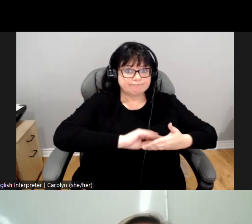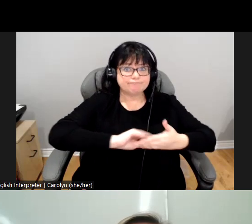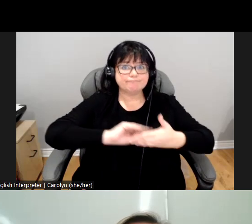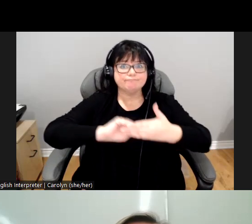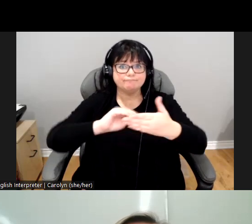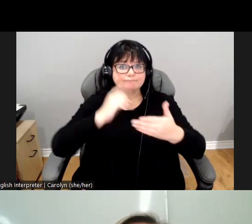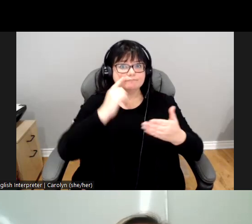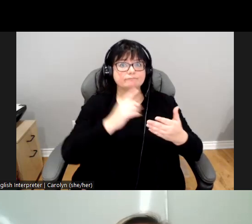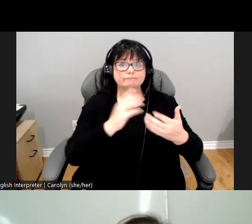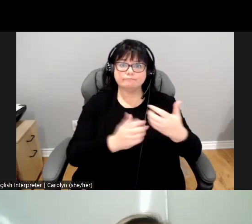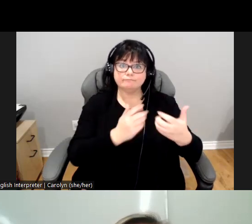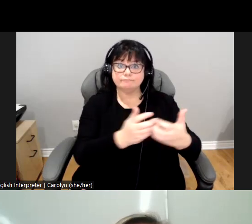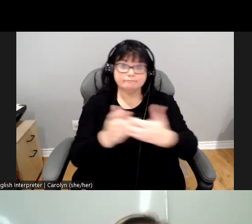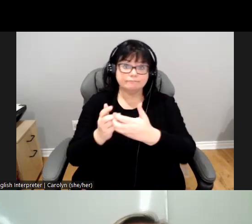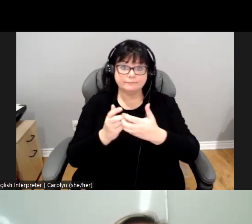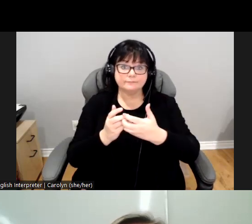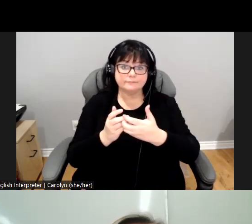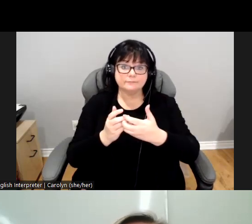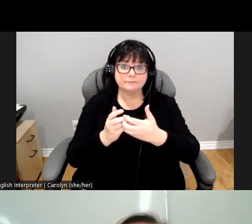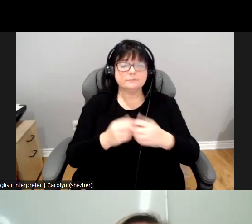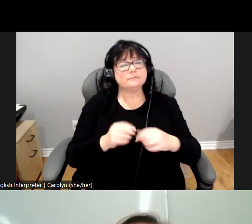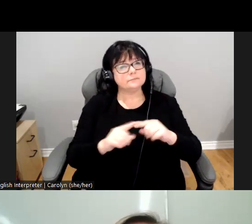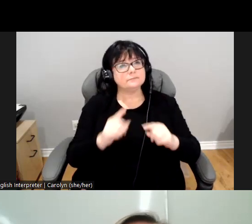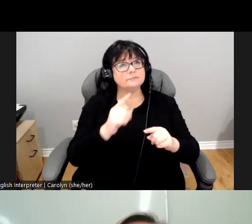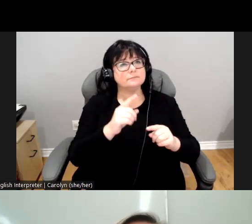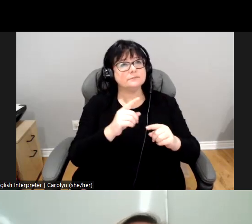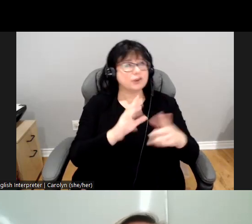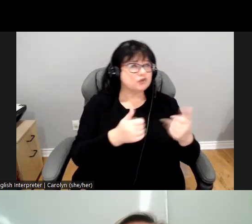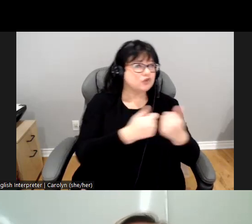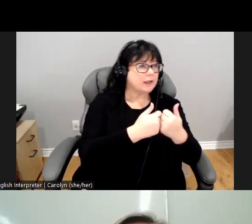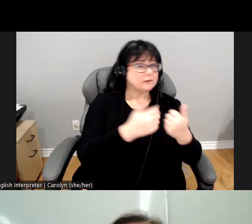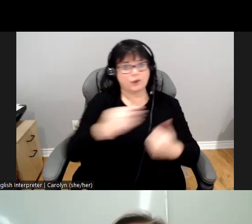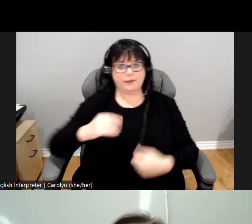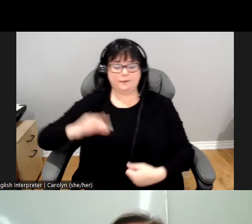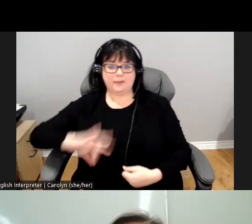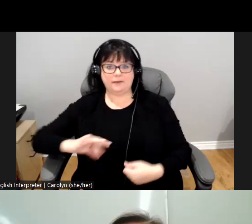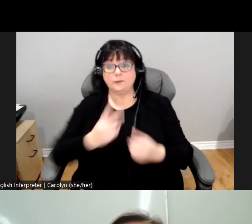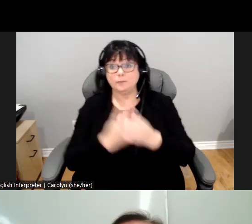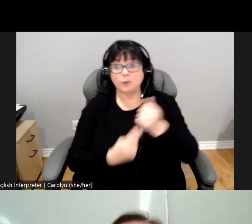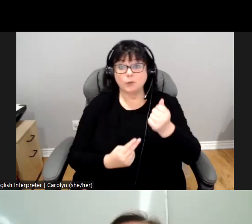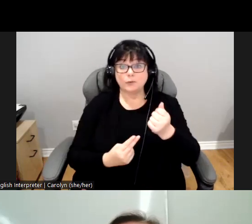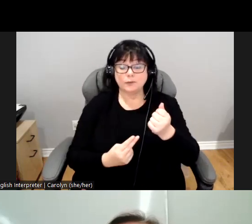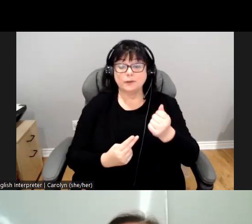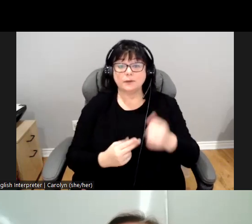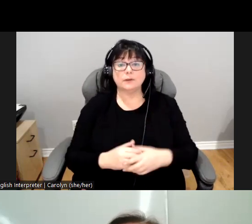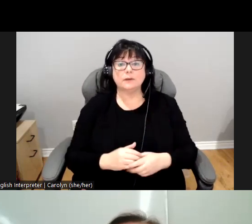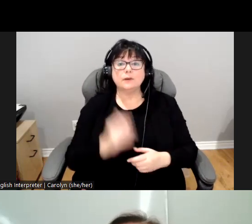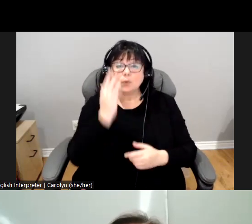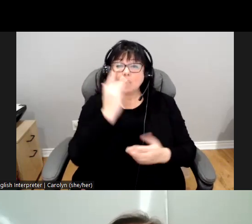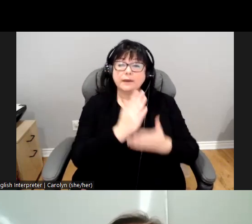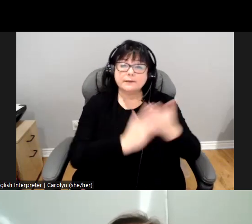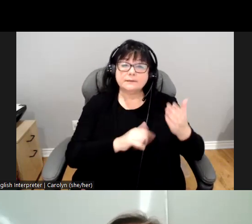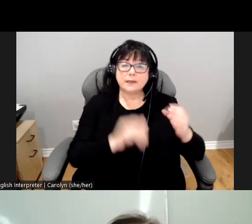think the instructors I have been instructing for a long time and they were looking for a new challenge. And I think they've